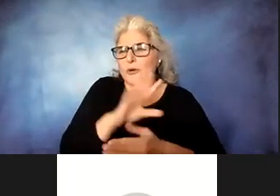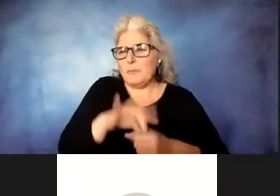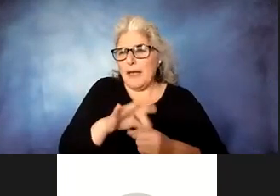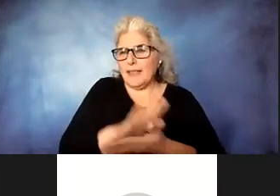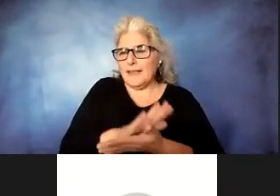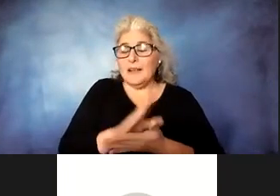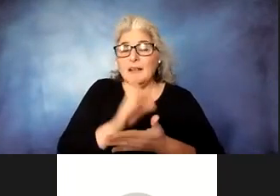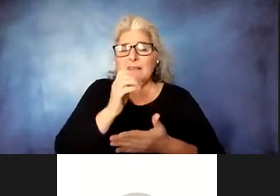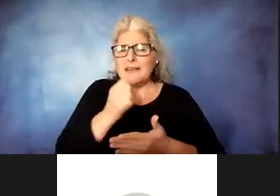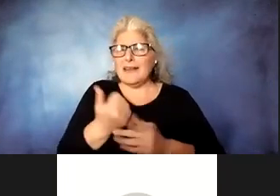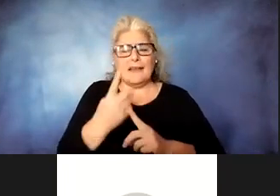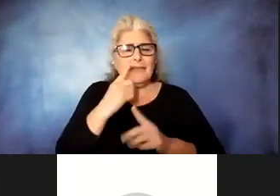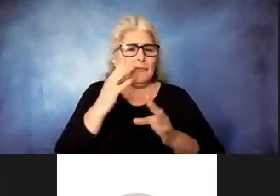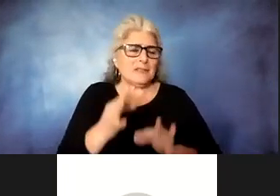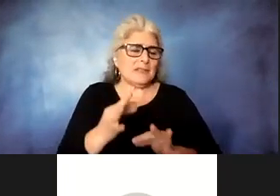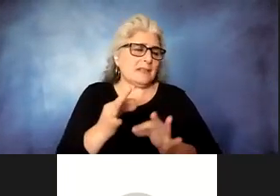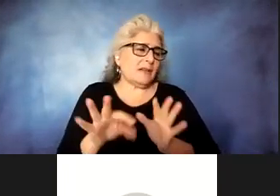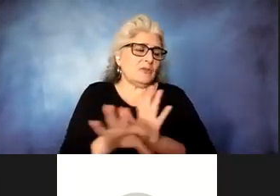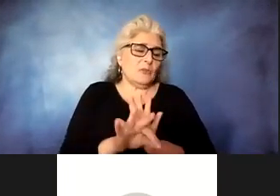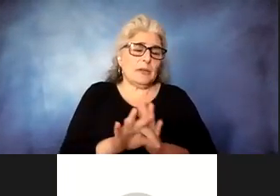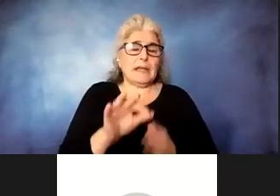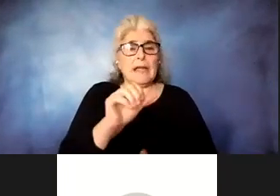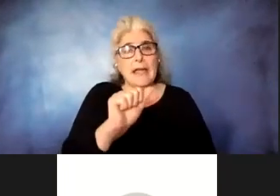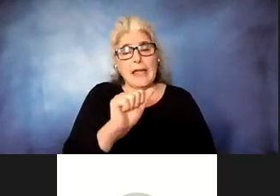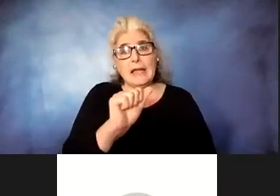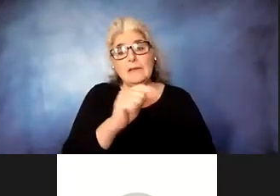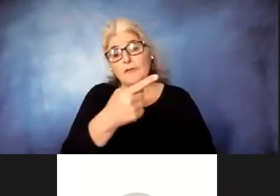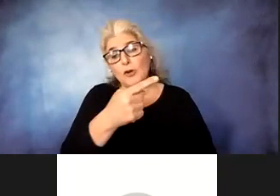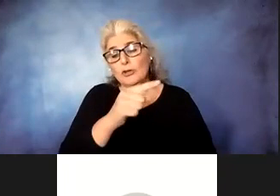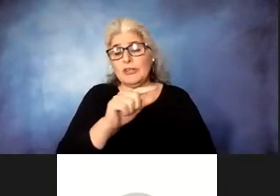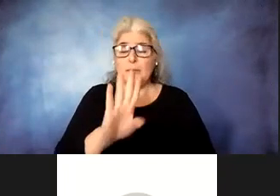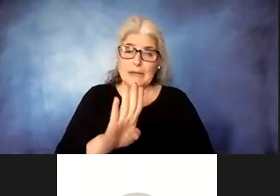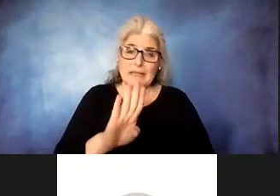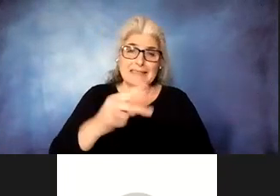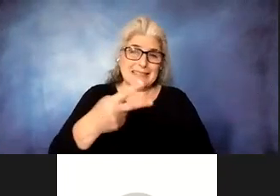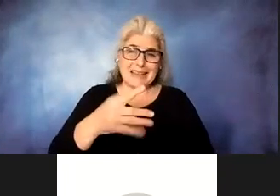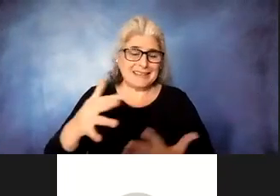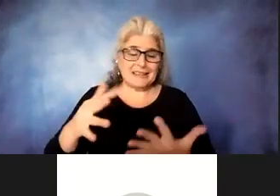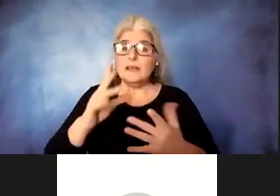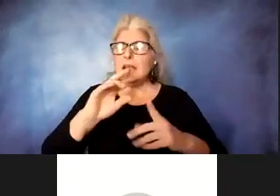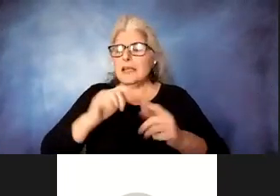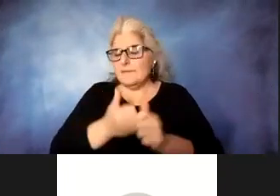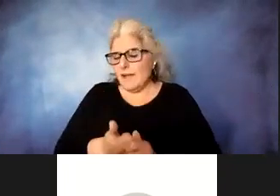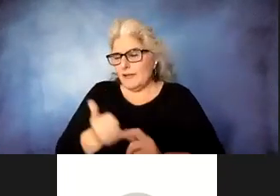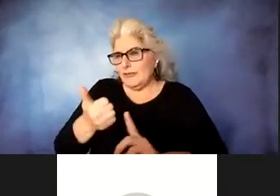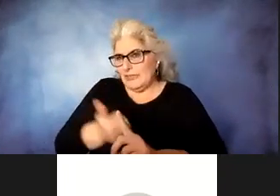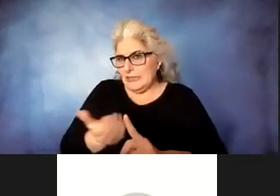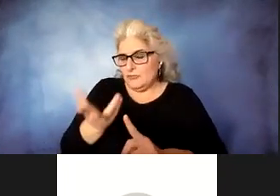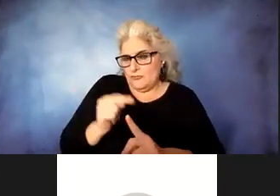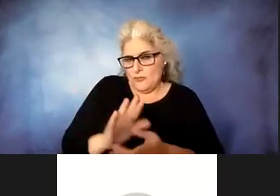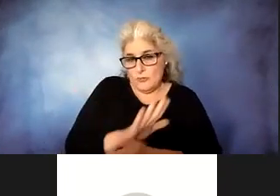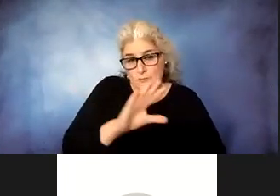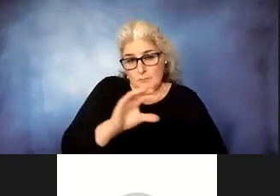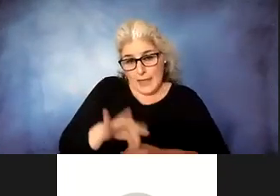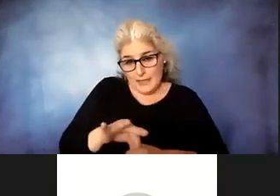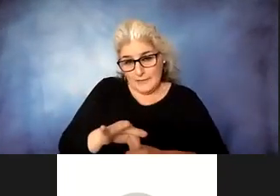for 3rd. Some voters ranked candidate A, and so their vote moves to whomever they voted for next on their ballot. And this increases the vote